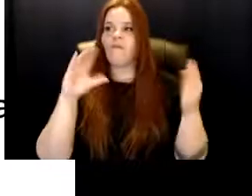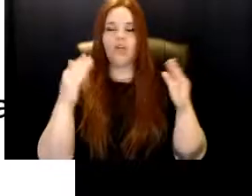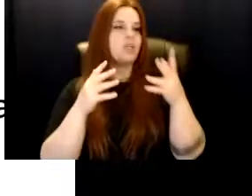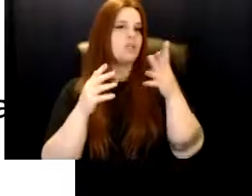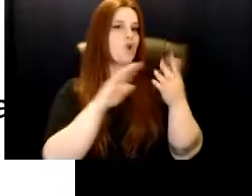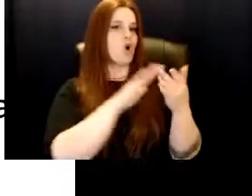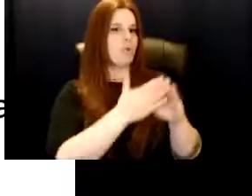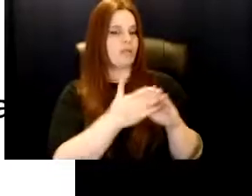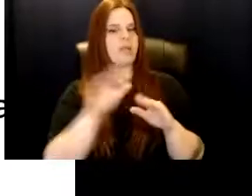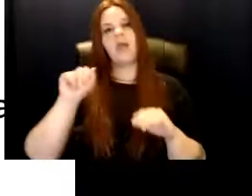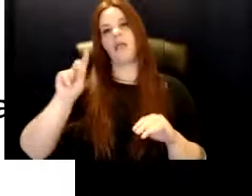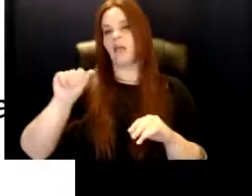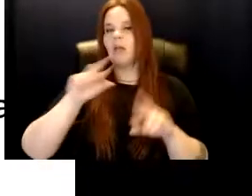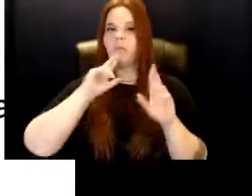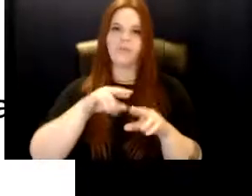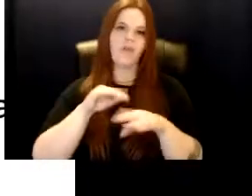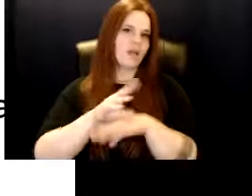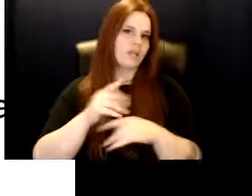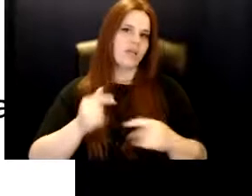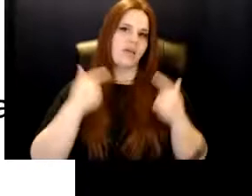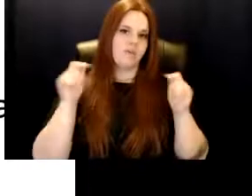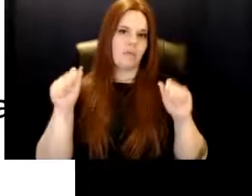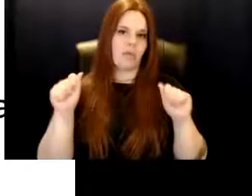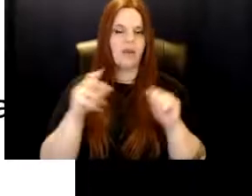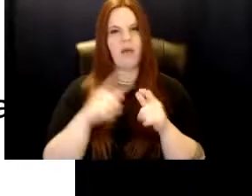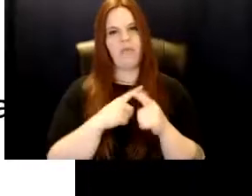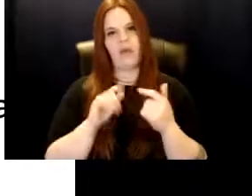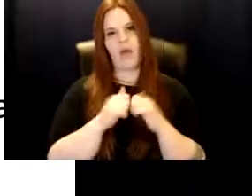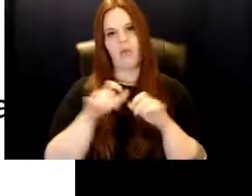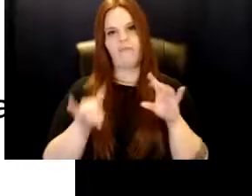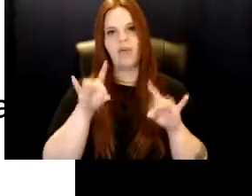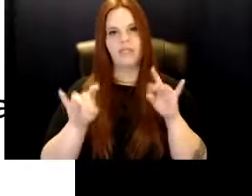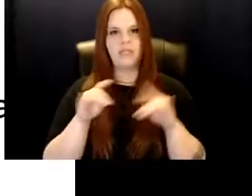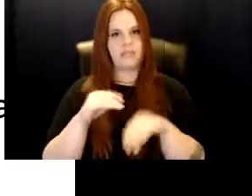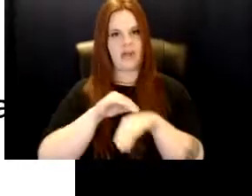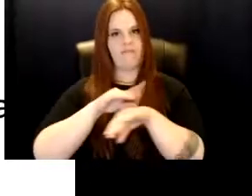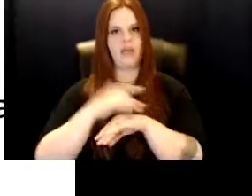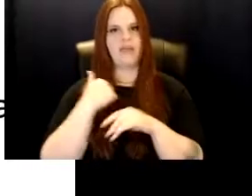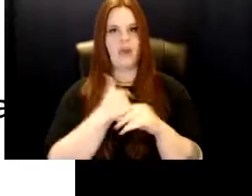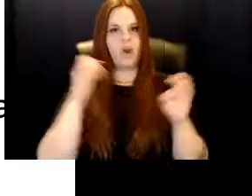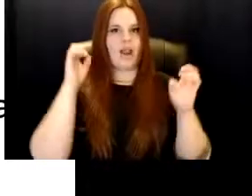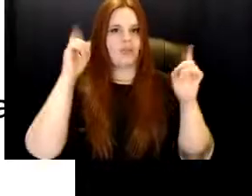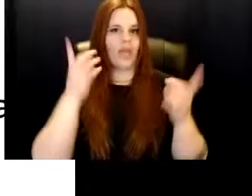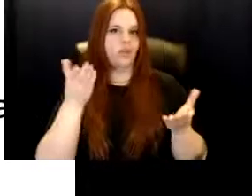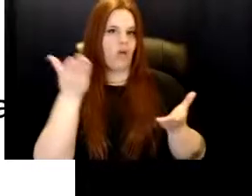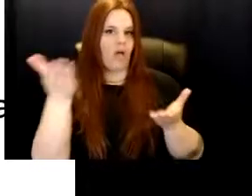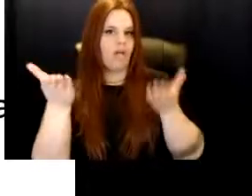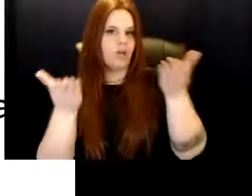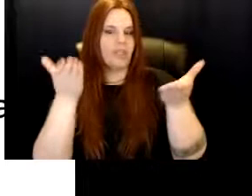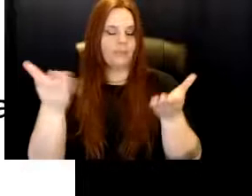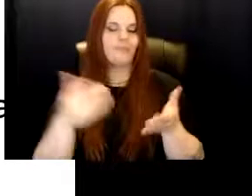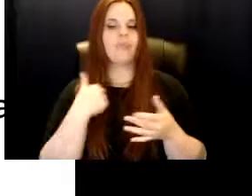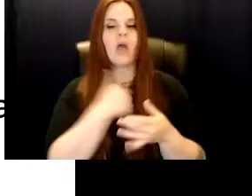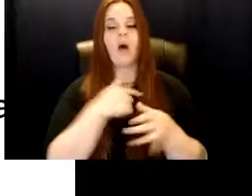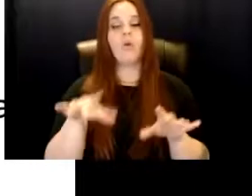responsiveness of the community affecting livability, and then how the findings affect our educational offerings. Our findings